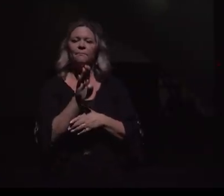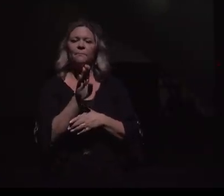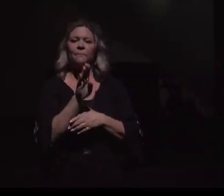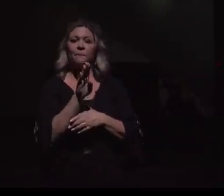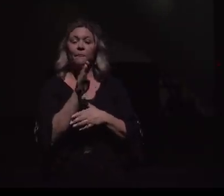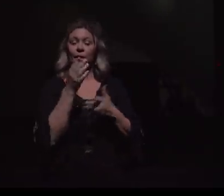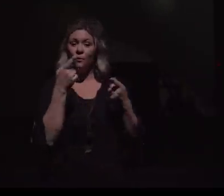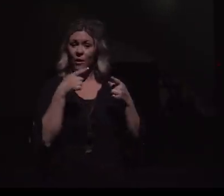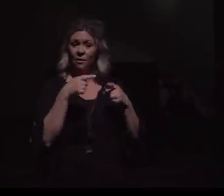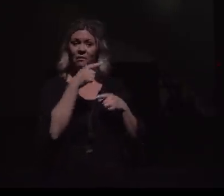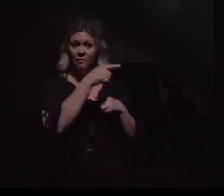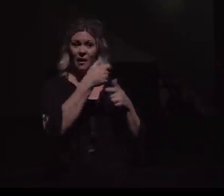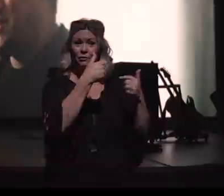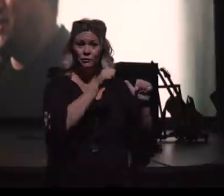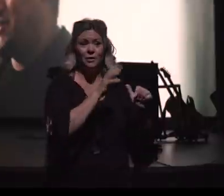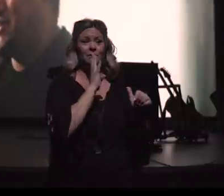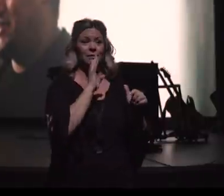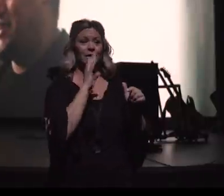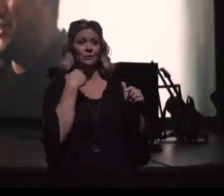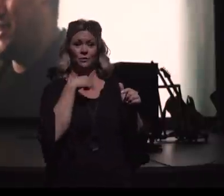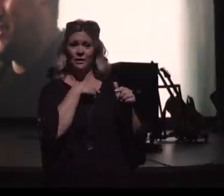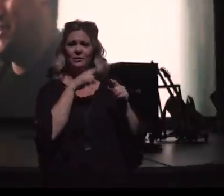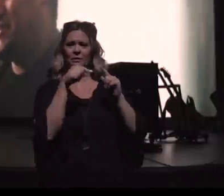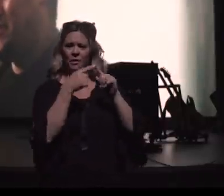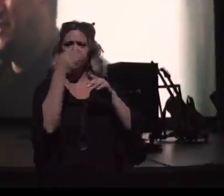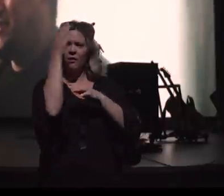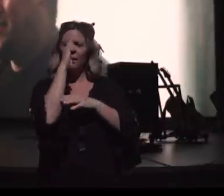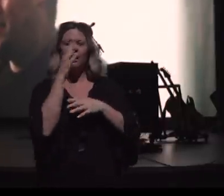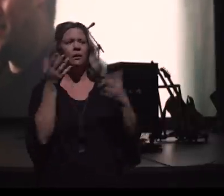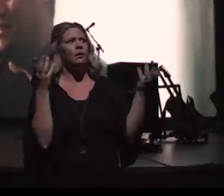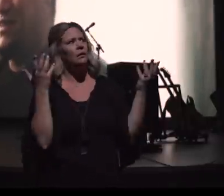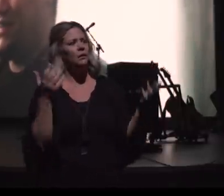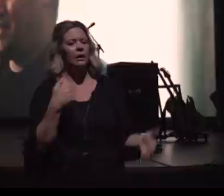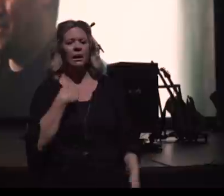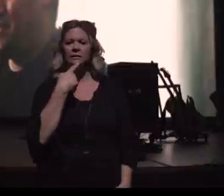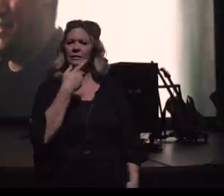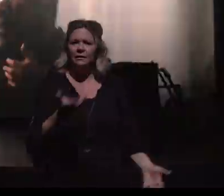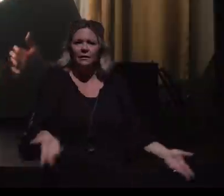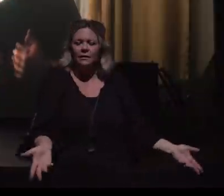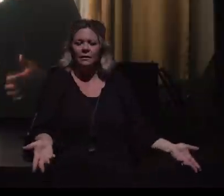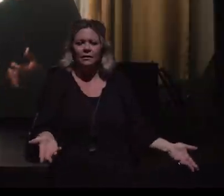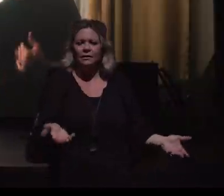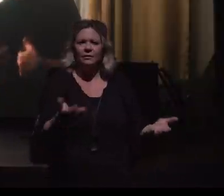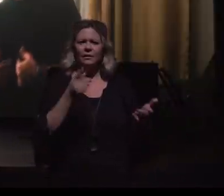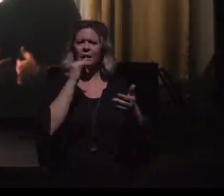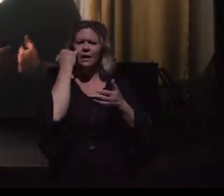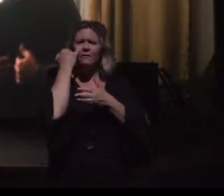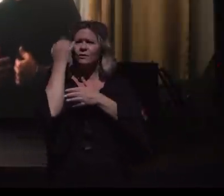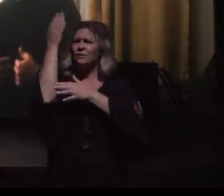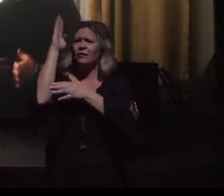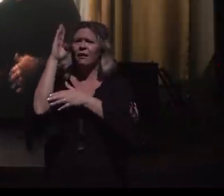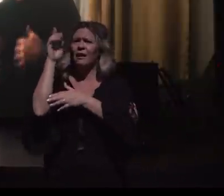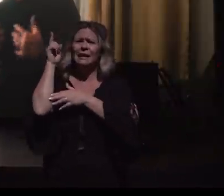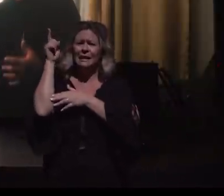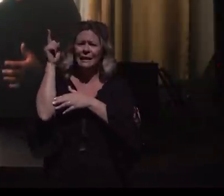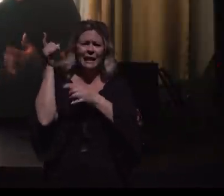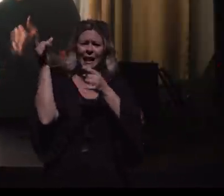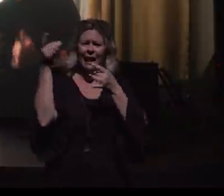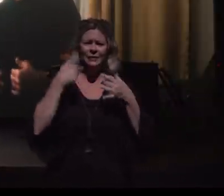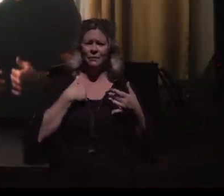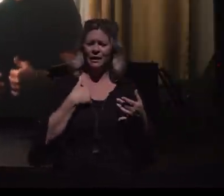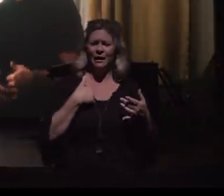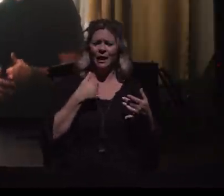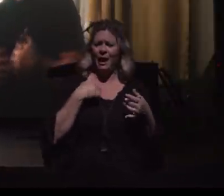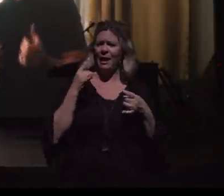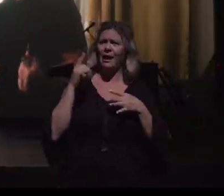then they tried to talk to us about God. And I was like, listen, like, if there's a God, he hates me. I hate him, he